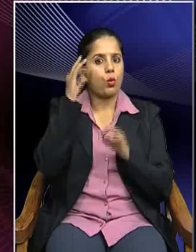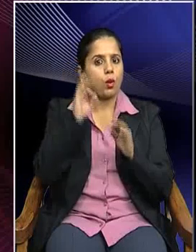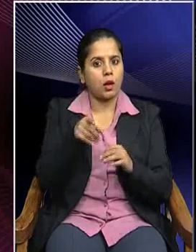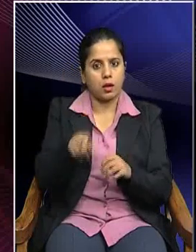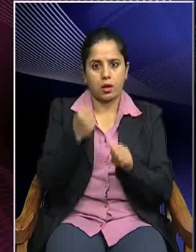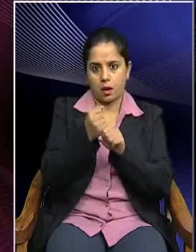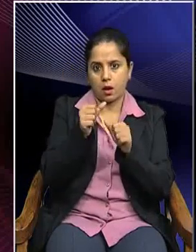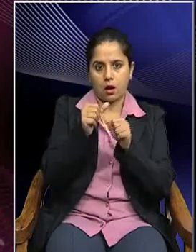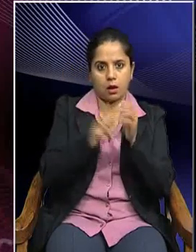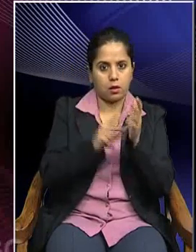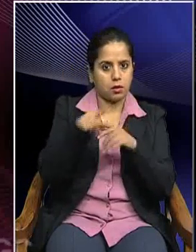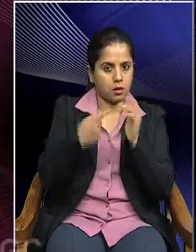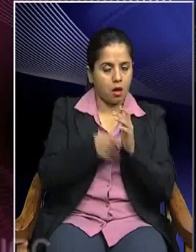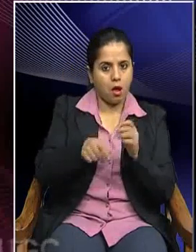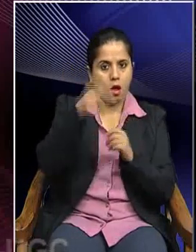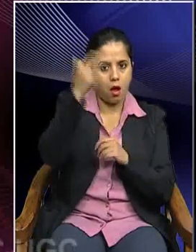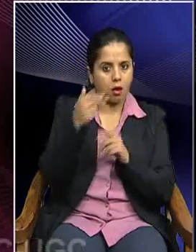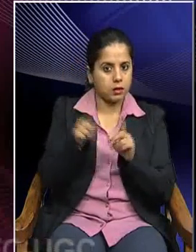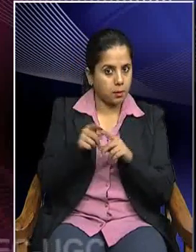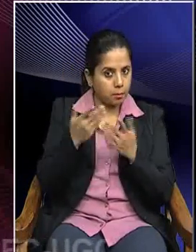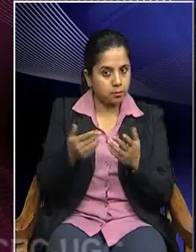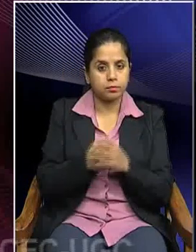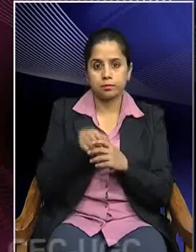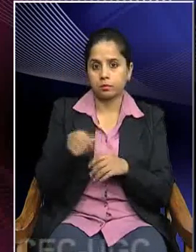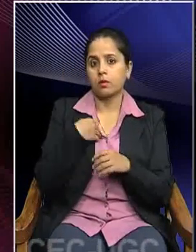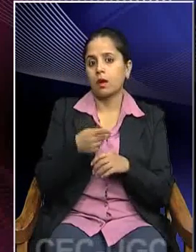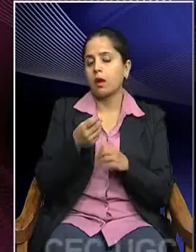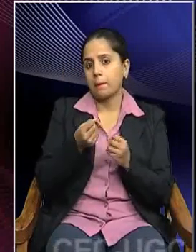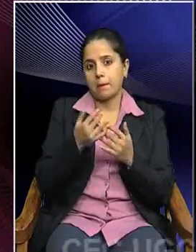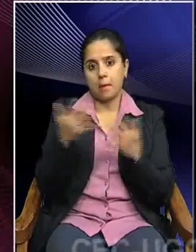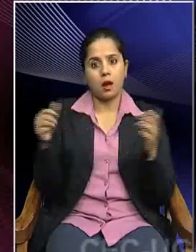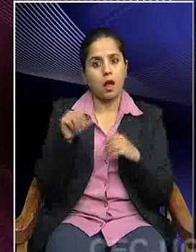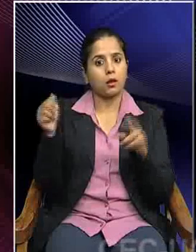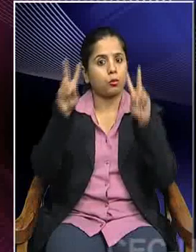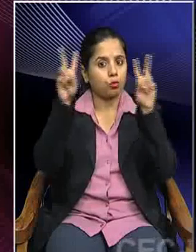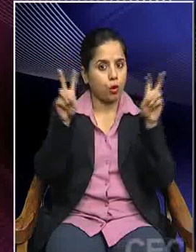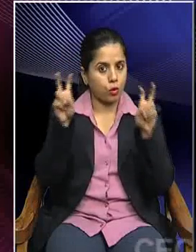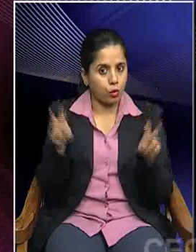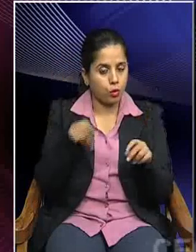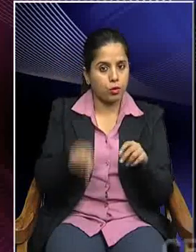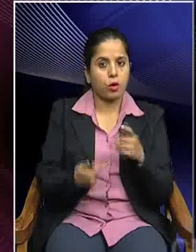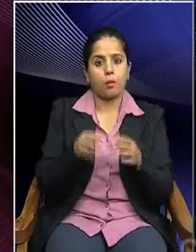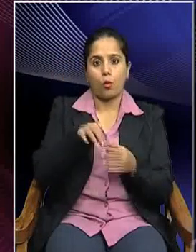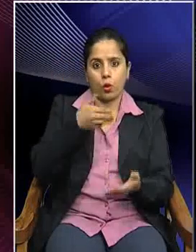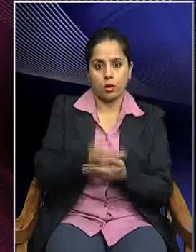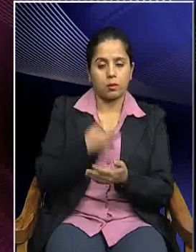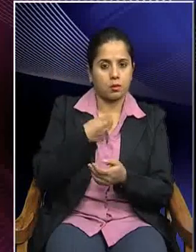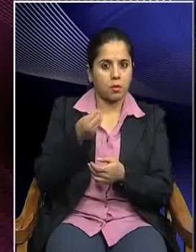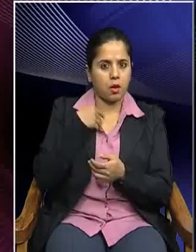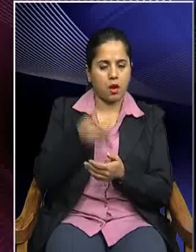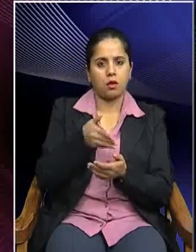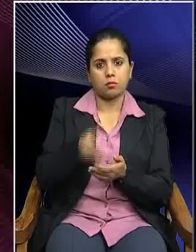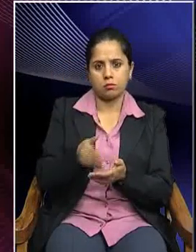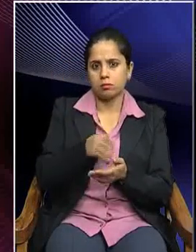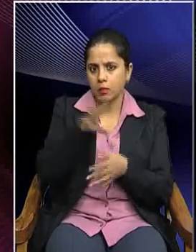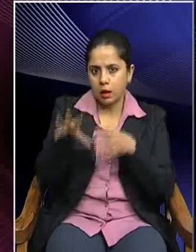Gandhar art. Also important are several other aspects of Buddhism that I had just alluded to,